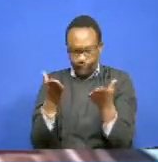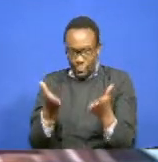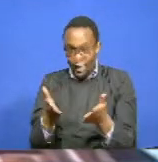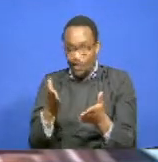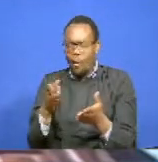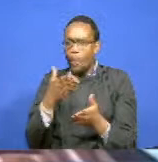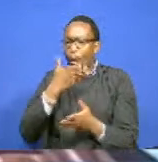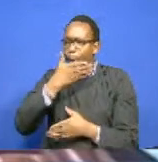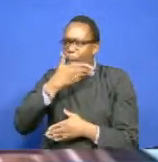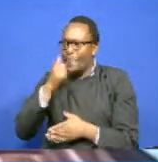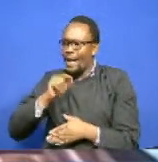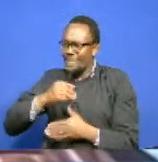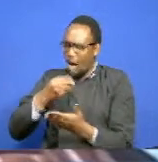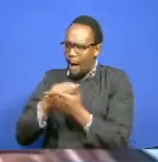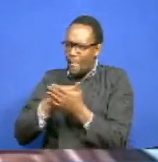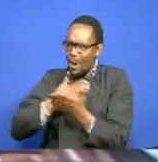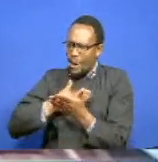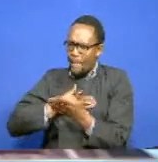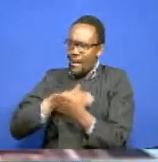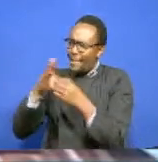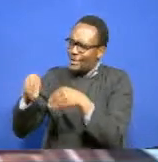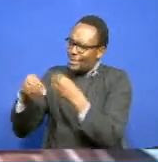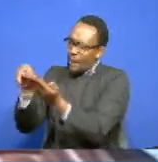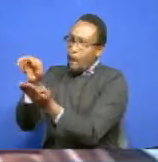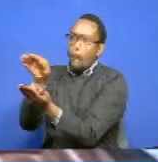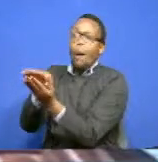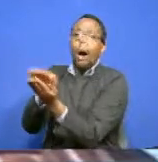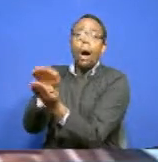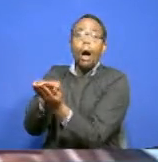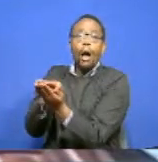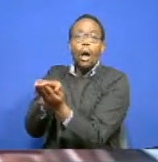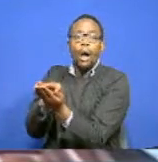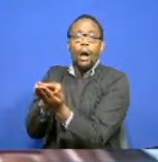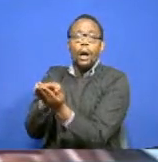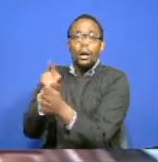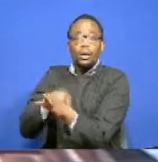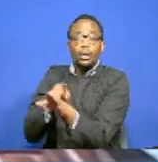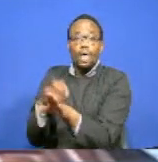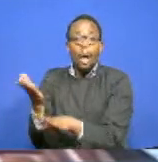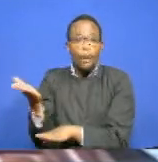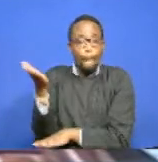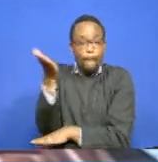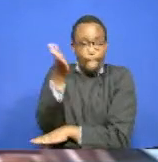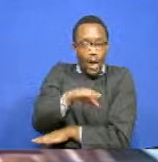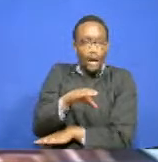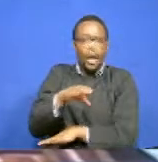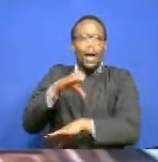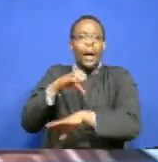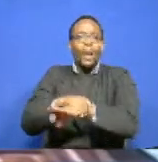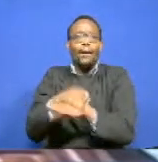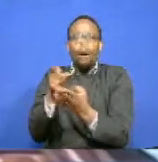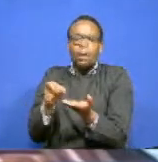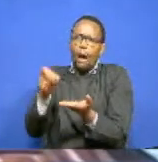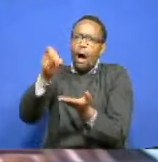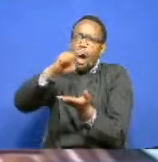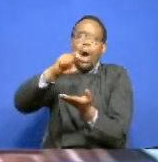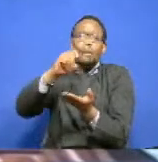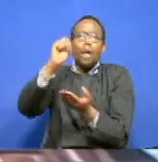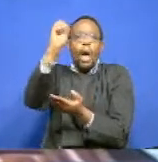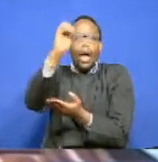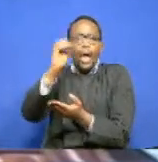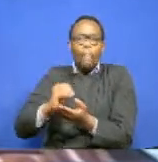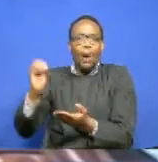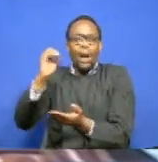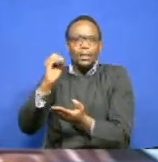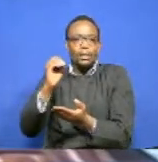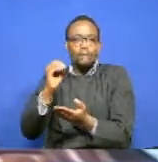should have put my money on deposit with the bankers so that when I return, I would have received it back with interest.